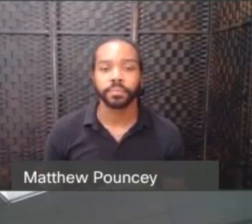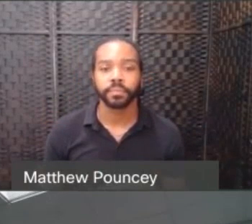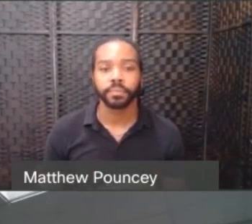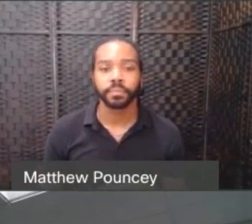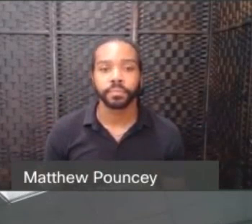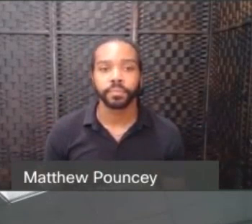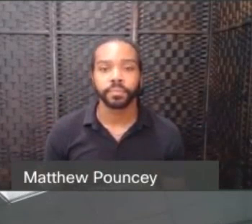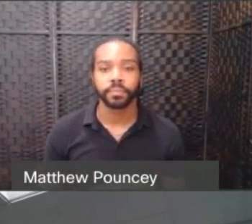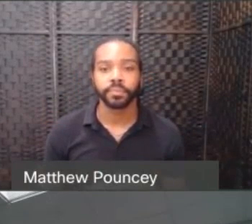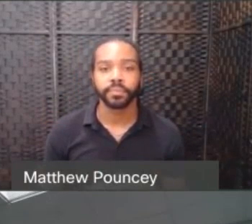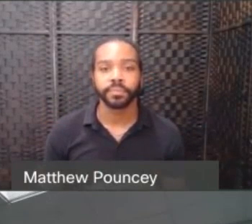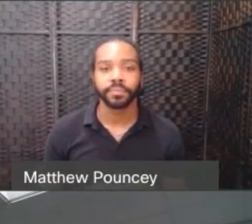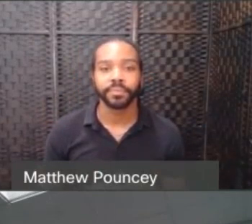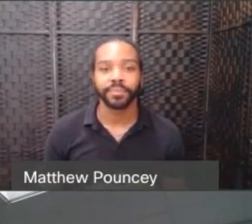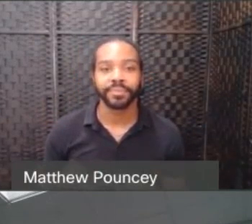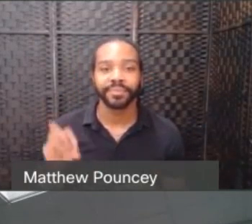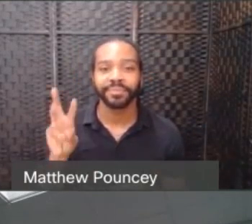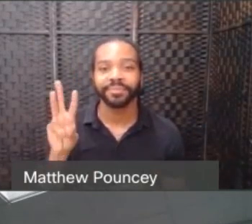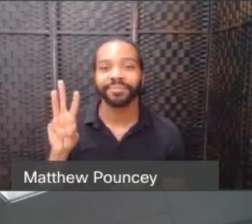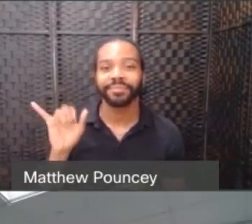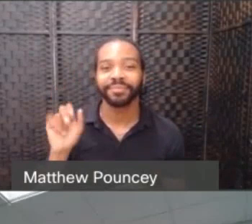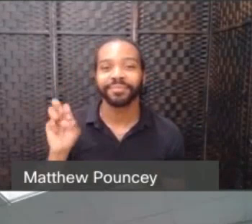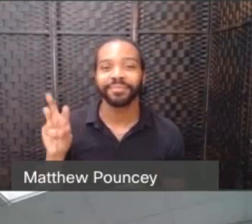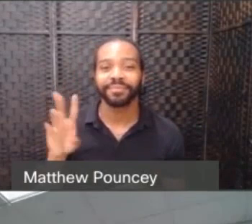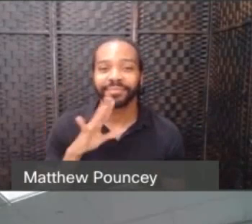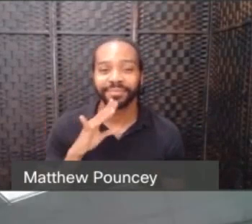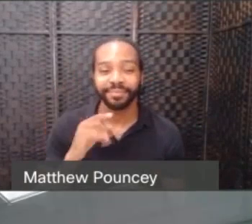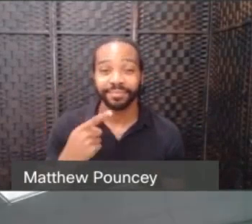we are at 12:54.